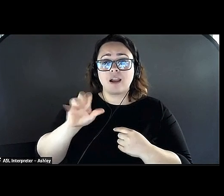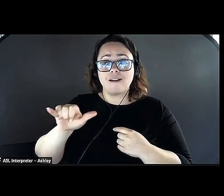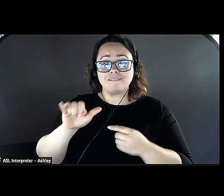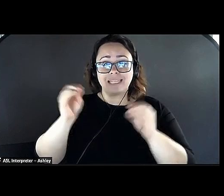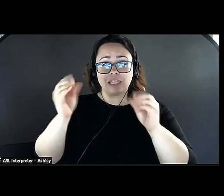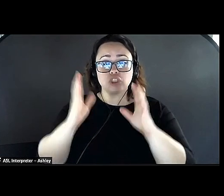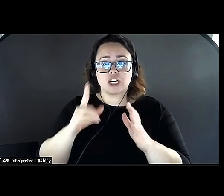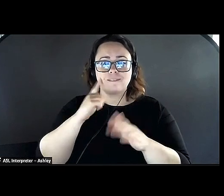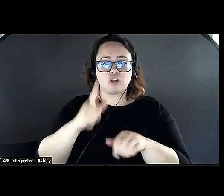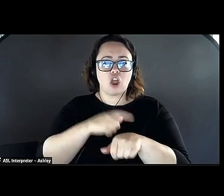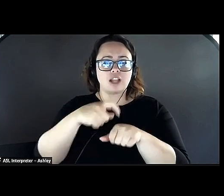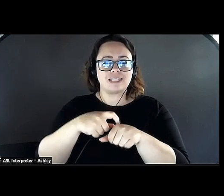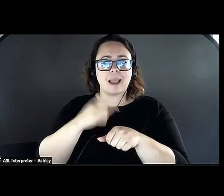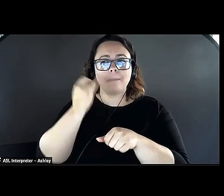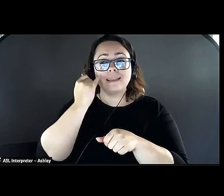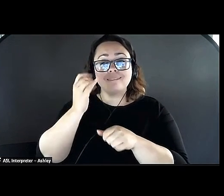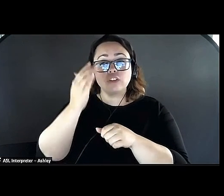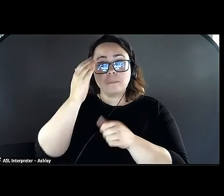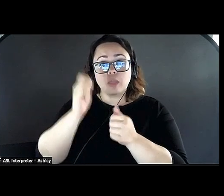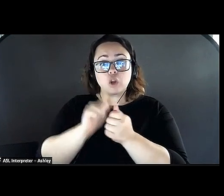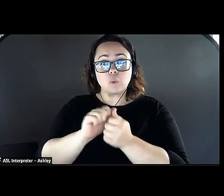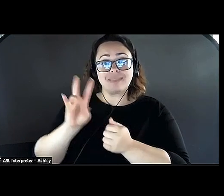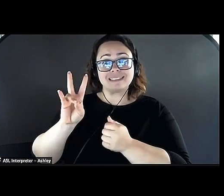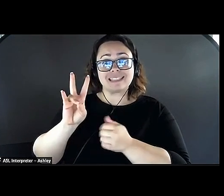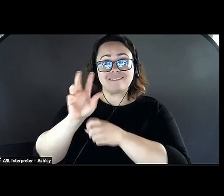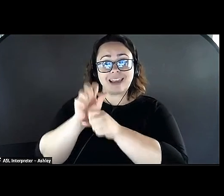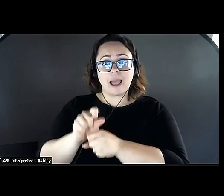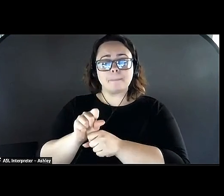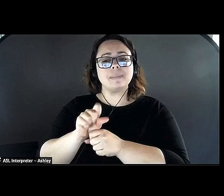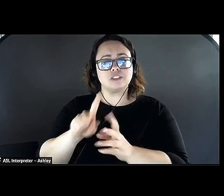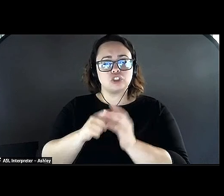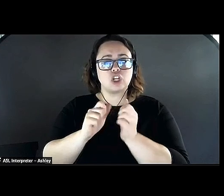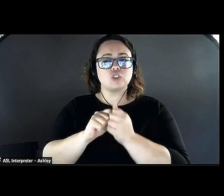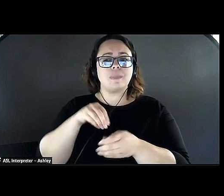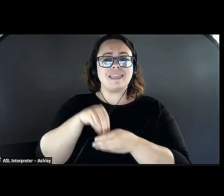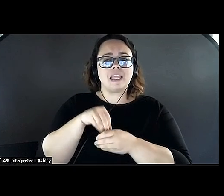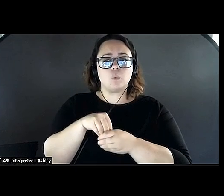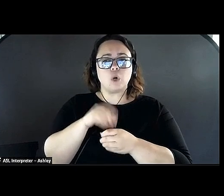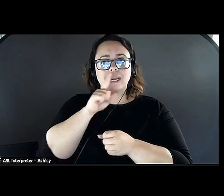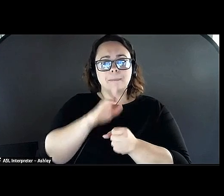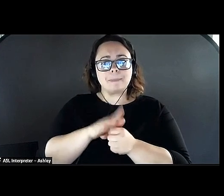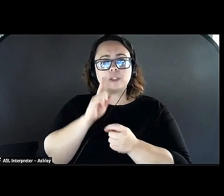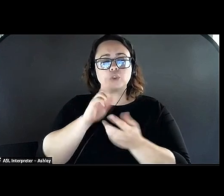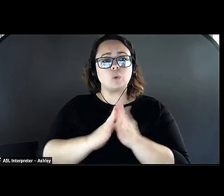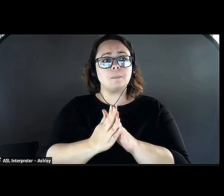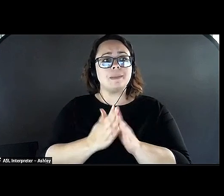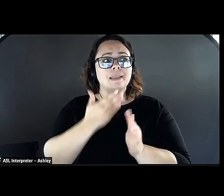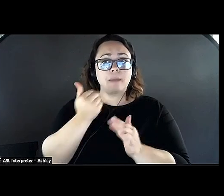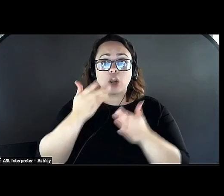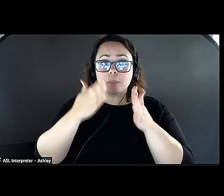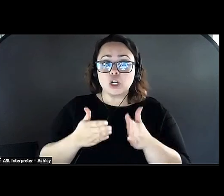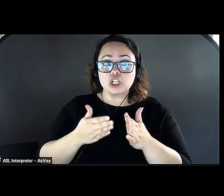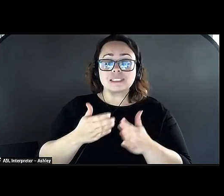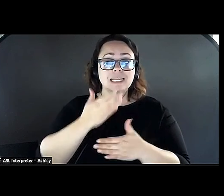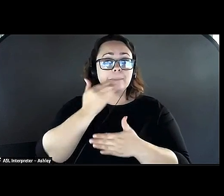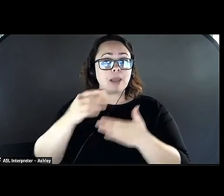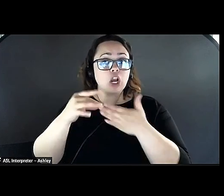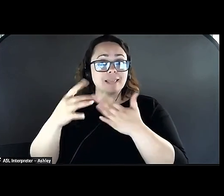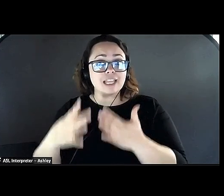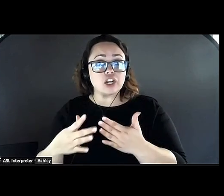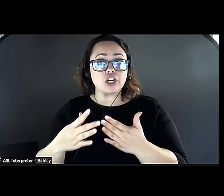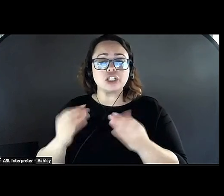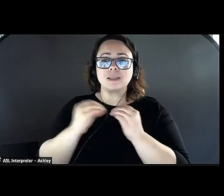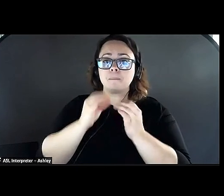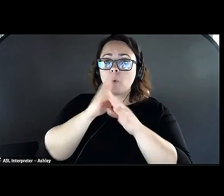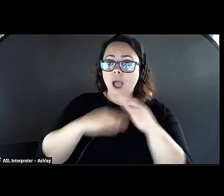habits, it all starts with our inward commitment to being better people, to being better leaders, to being more humble and